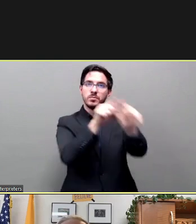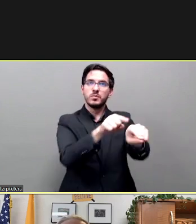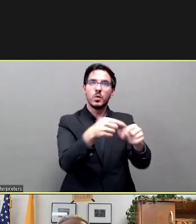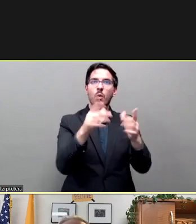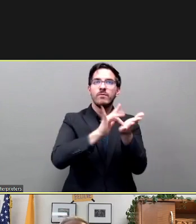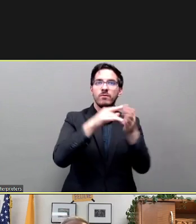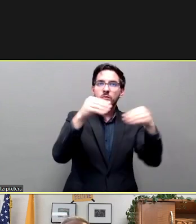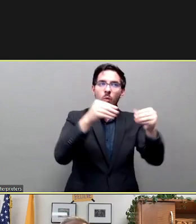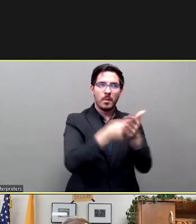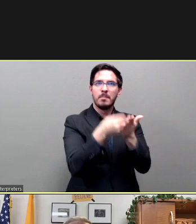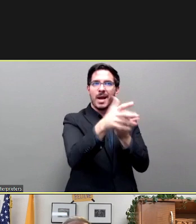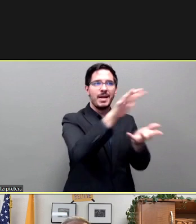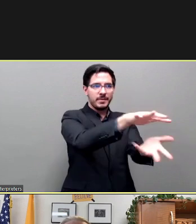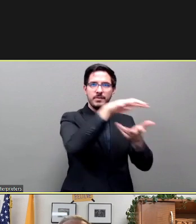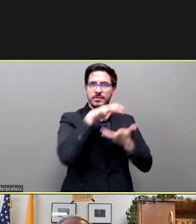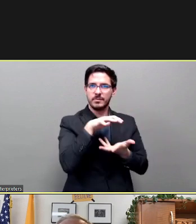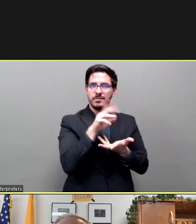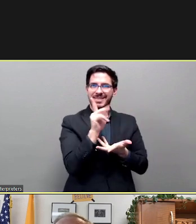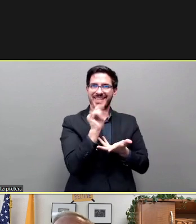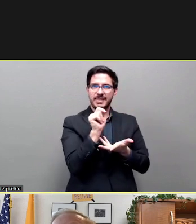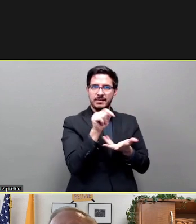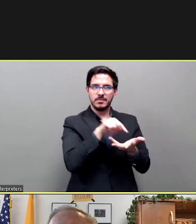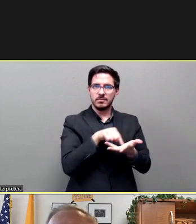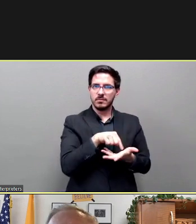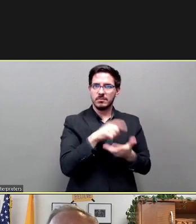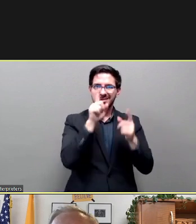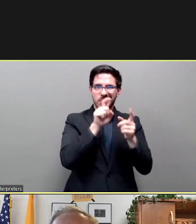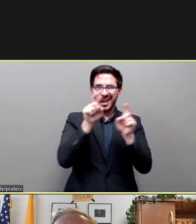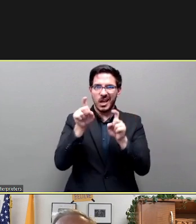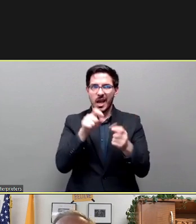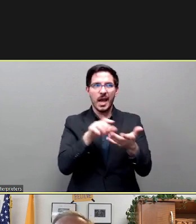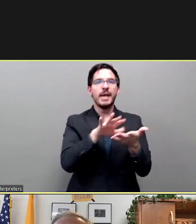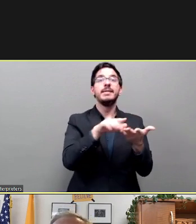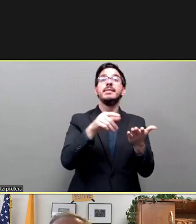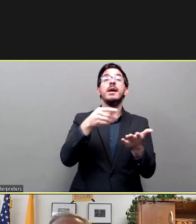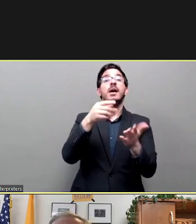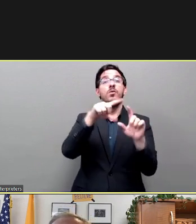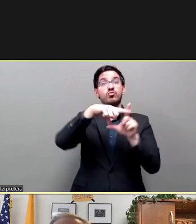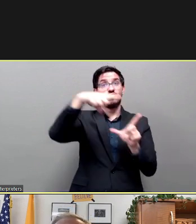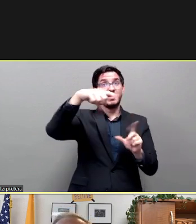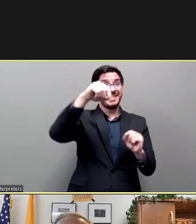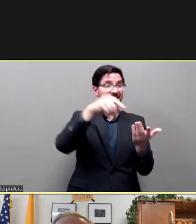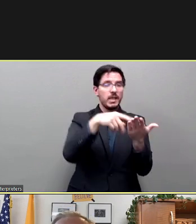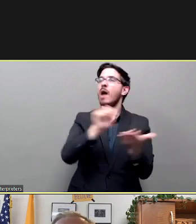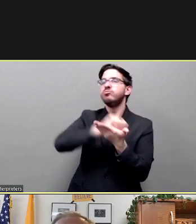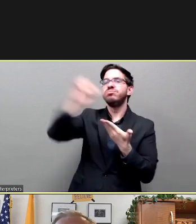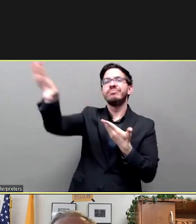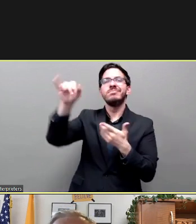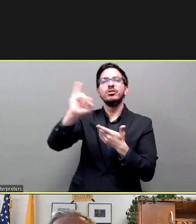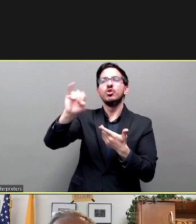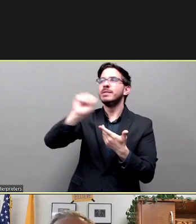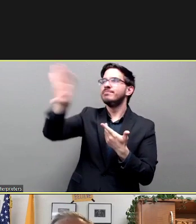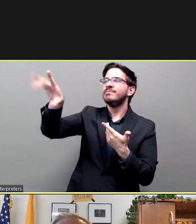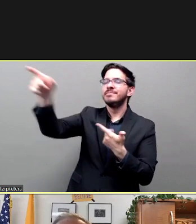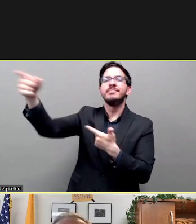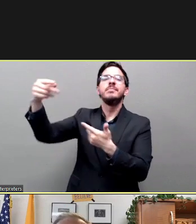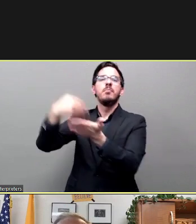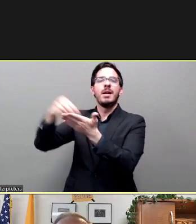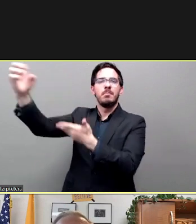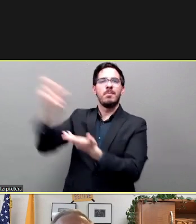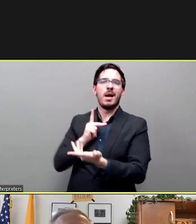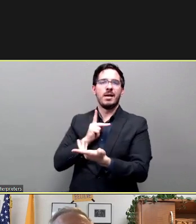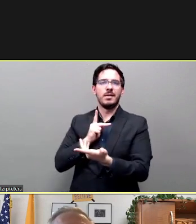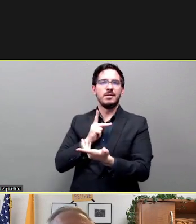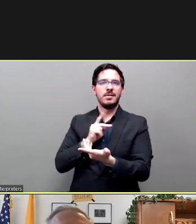test kits, and then bill your insurance for them. They'll reimburse you. If you're on Medicaid, you can do that. But